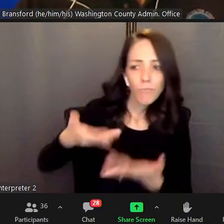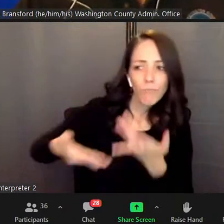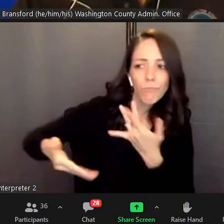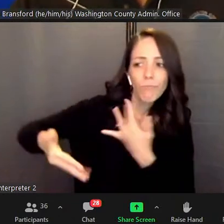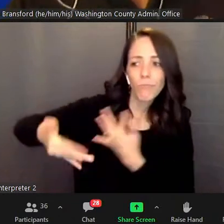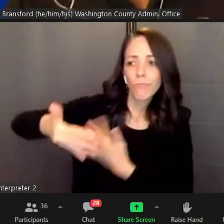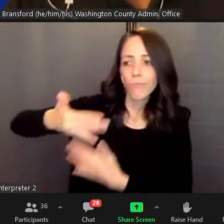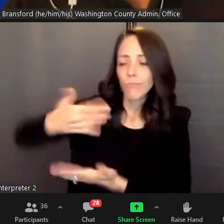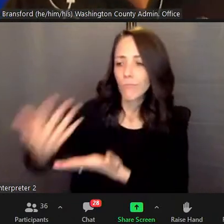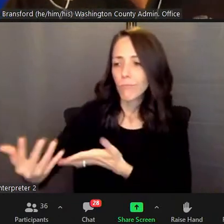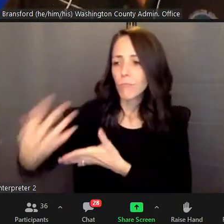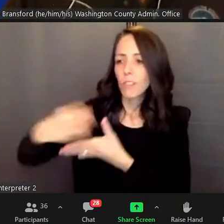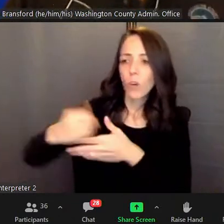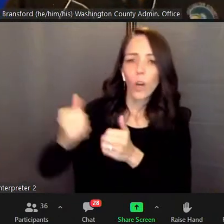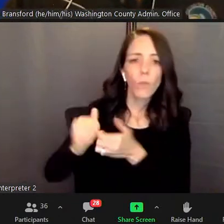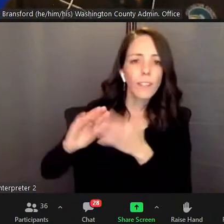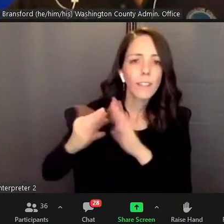into